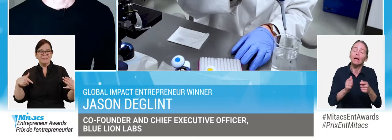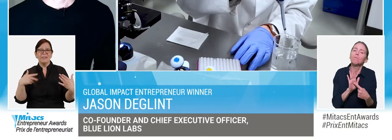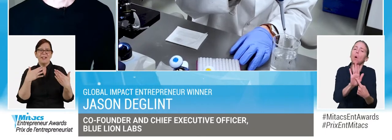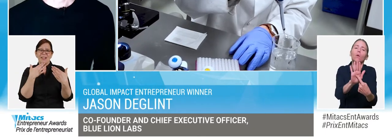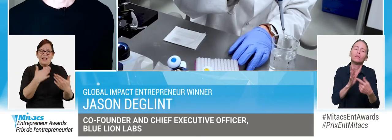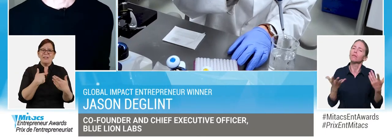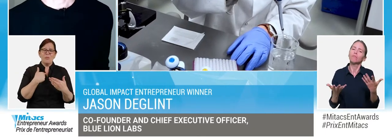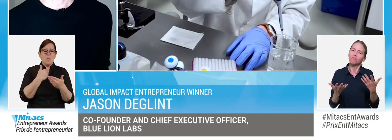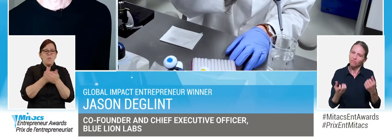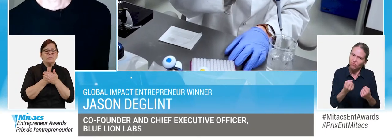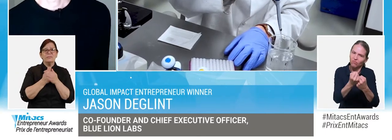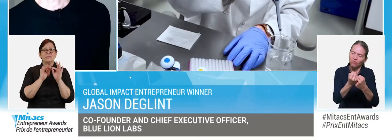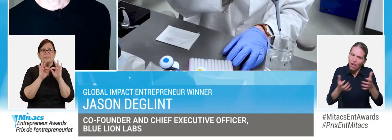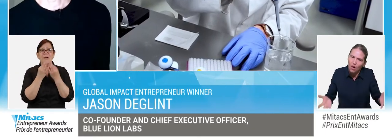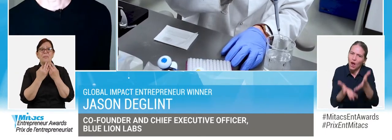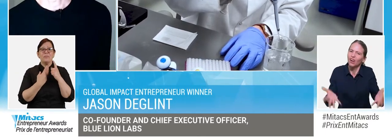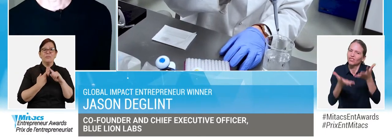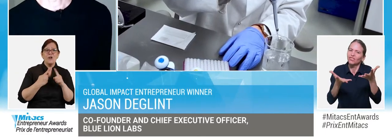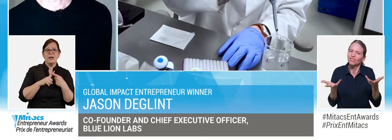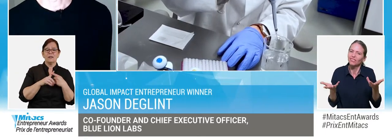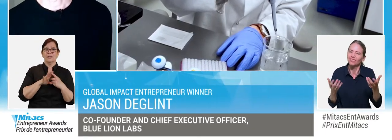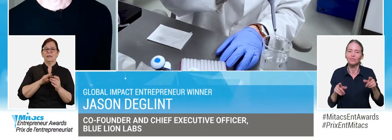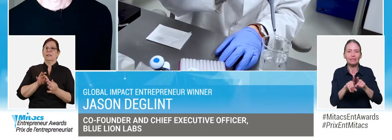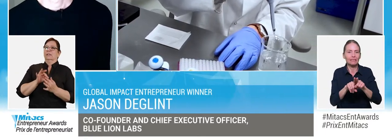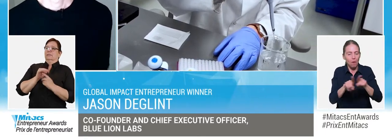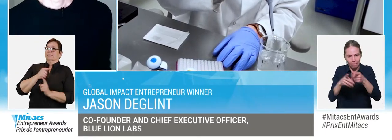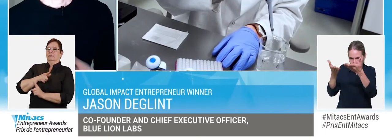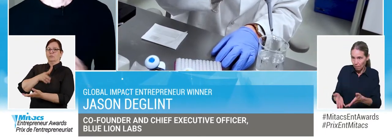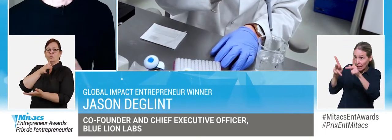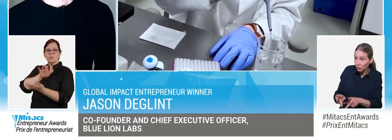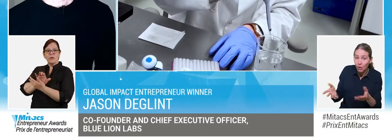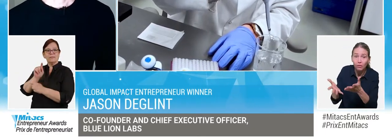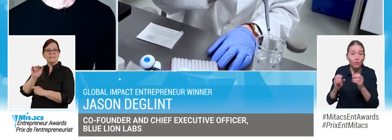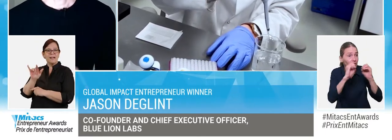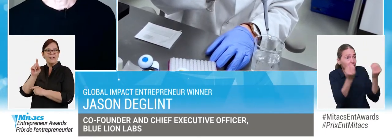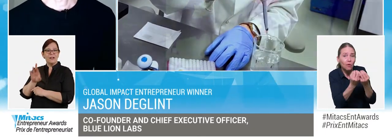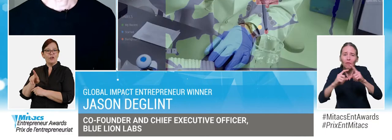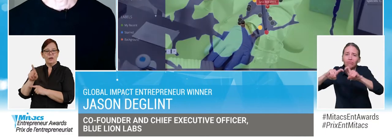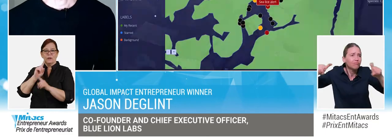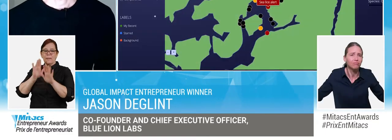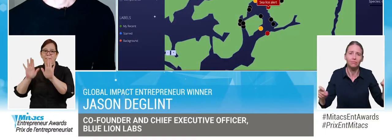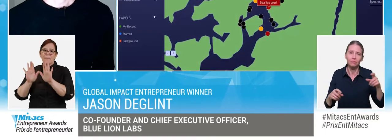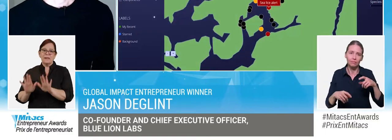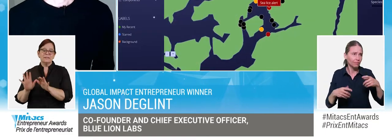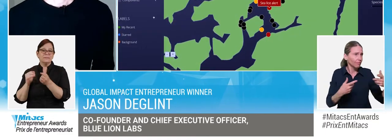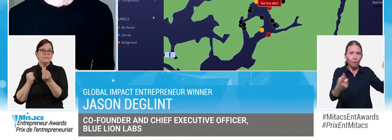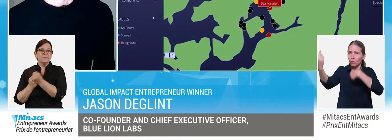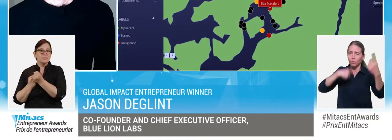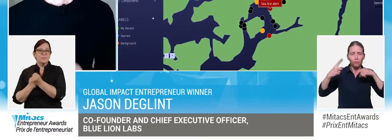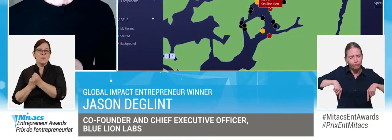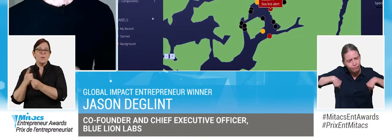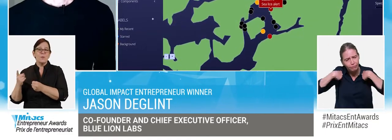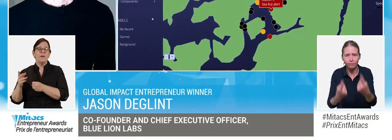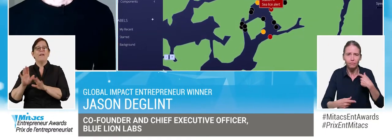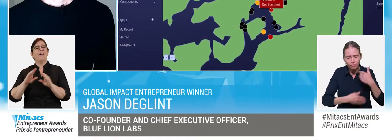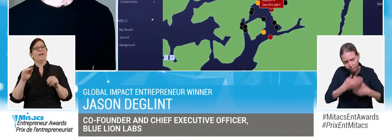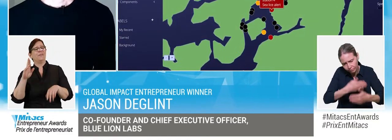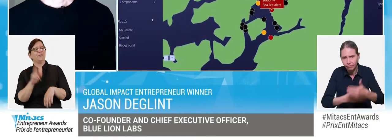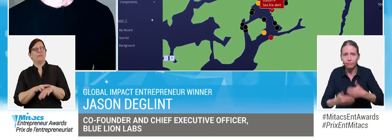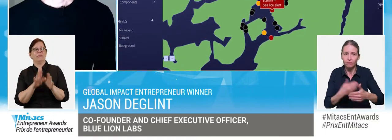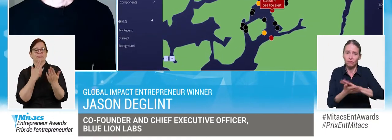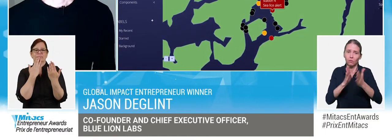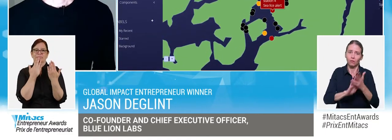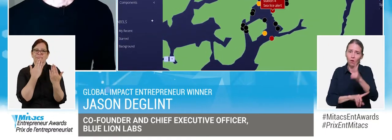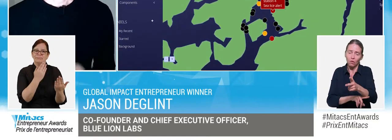friends, especially my wife, Taylor, who has been an amazing support. But of course, thank you again, Mitacs, for this award. For me,